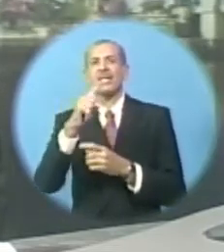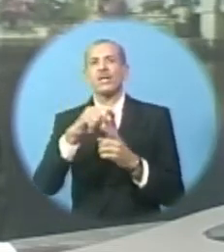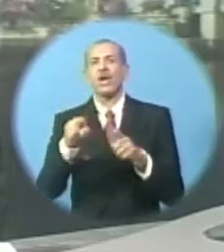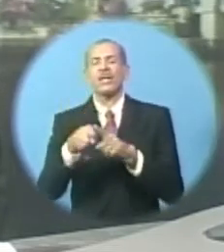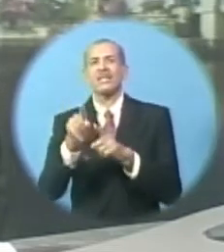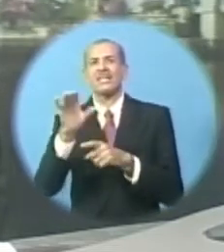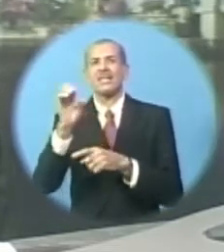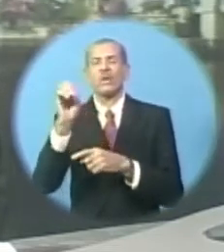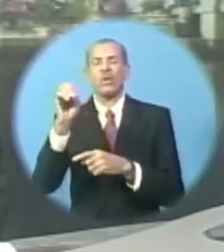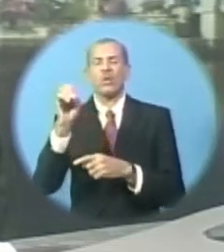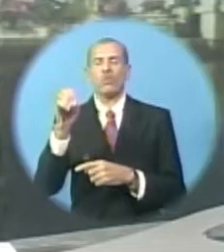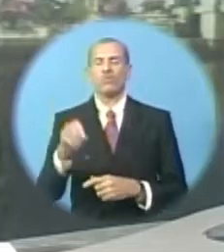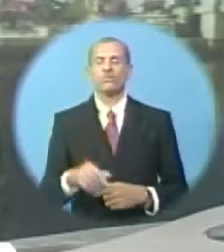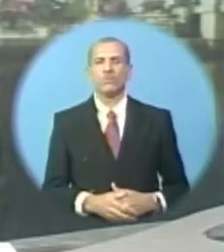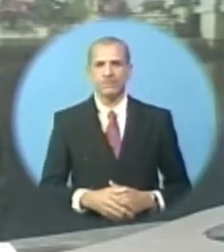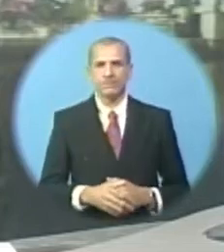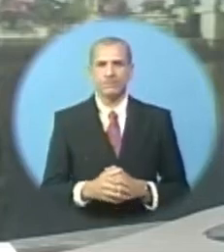the corporation.